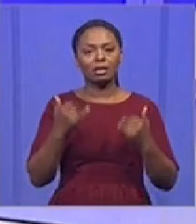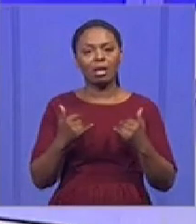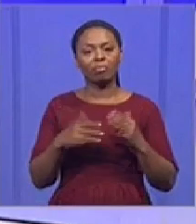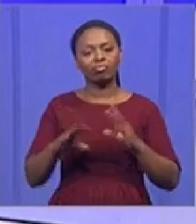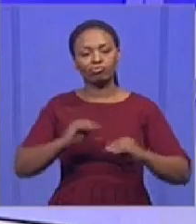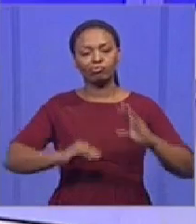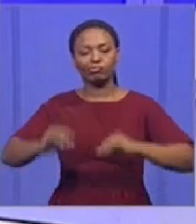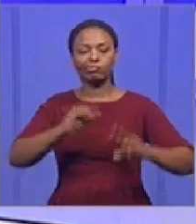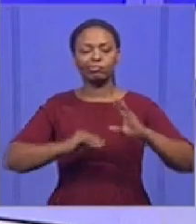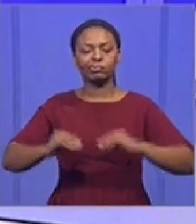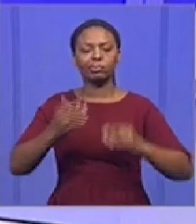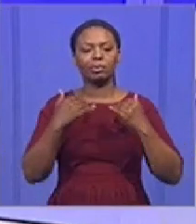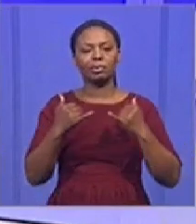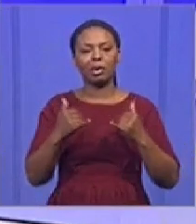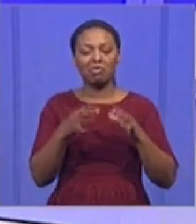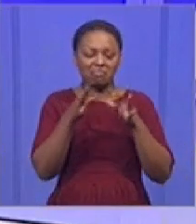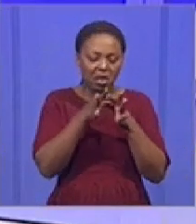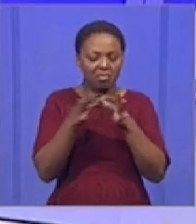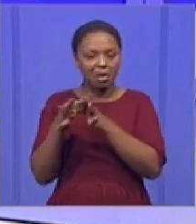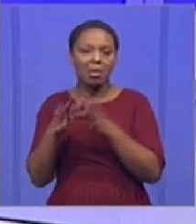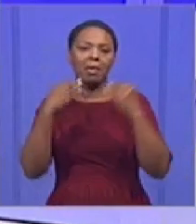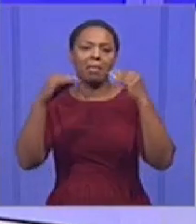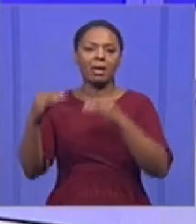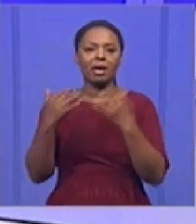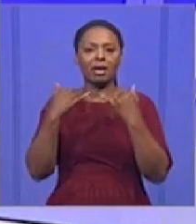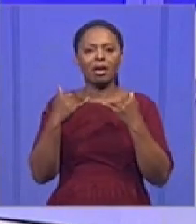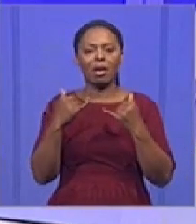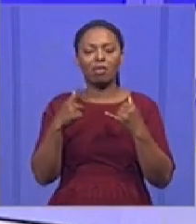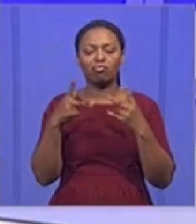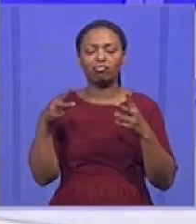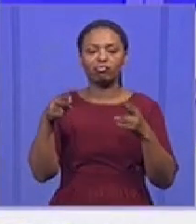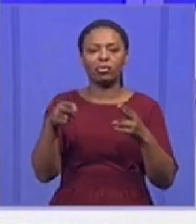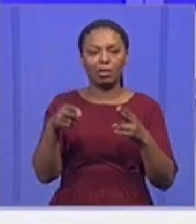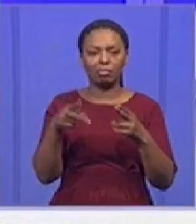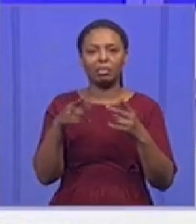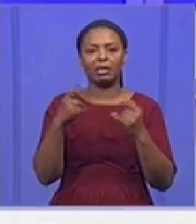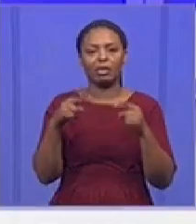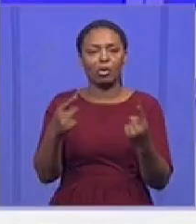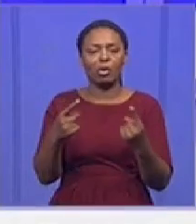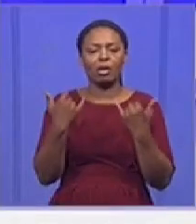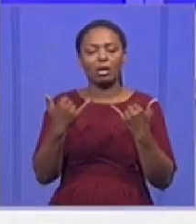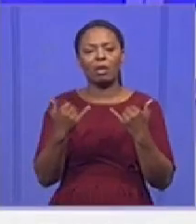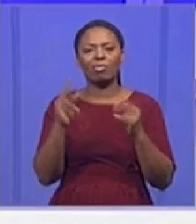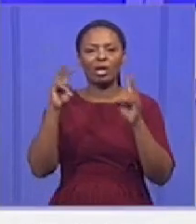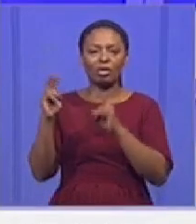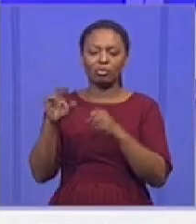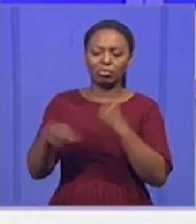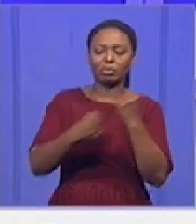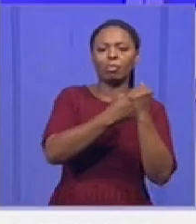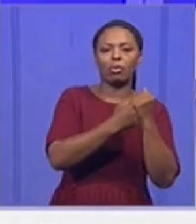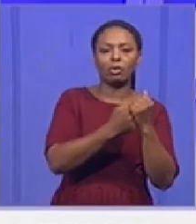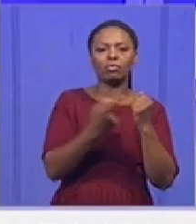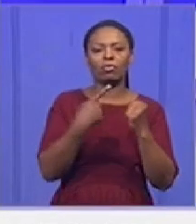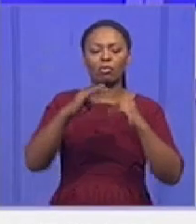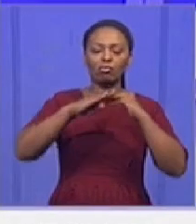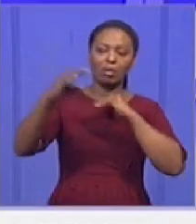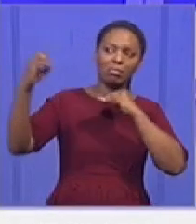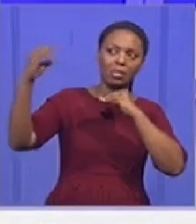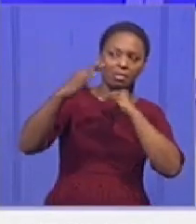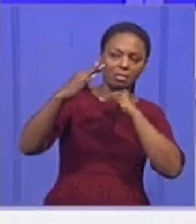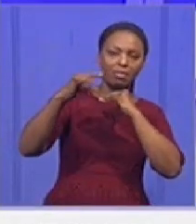dikgwebo potlana ga di le di bona tšhono ya go kgaolelwa lekgetho le go bona dipoelo mo sekemeng sa puso sa go tsenya thebolelo ya